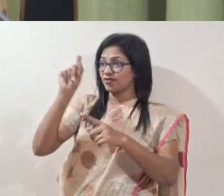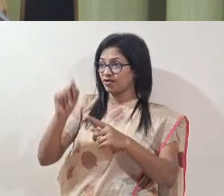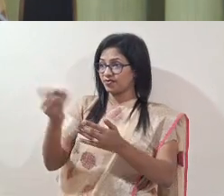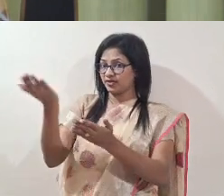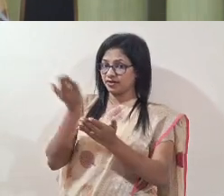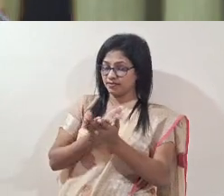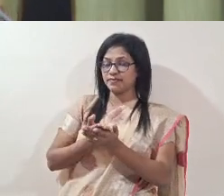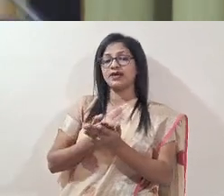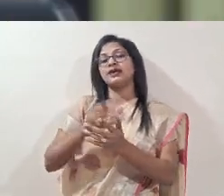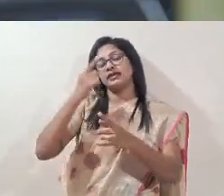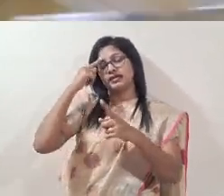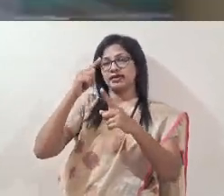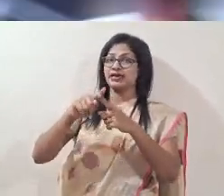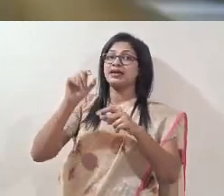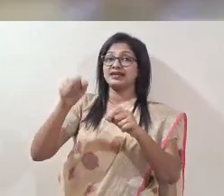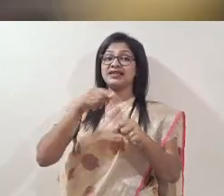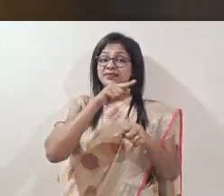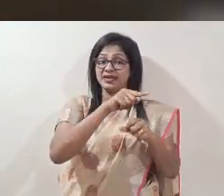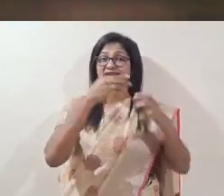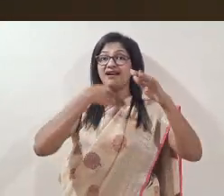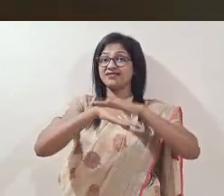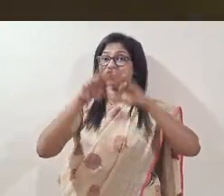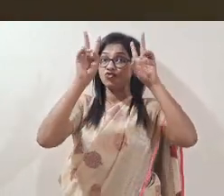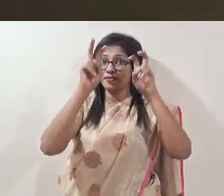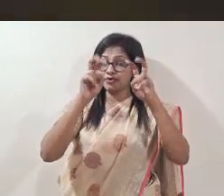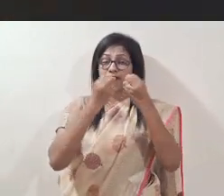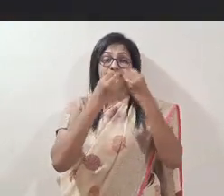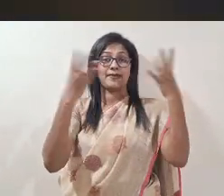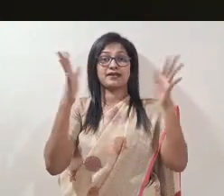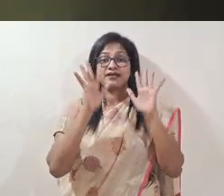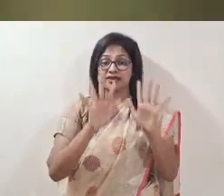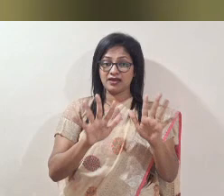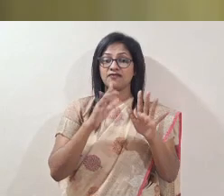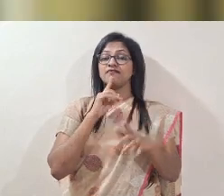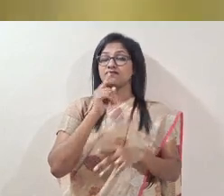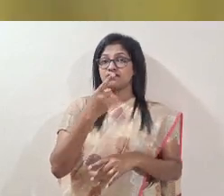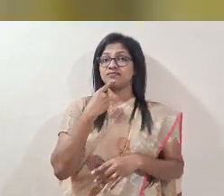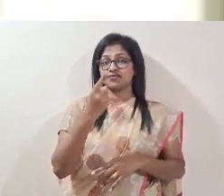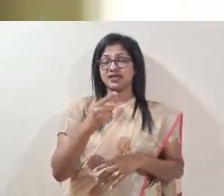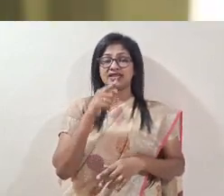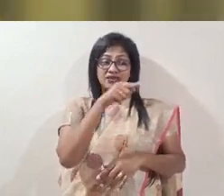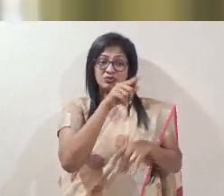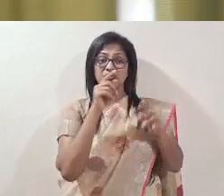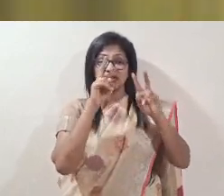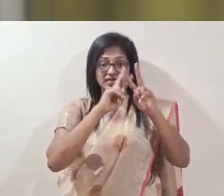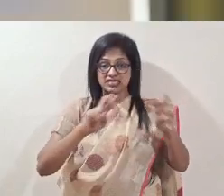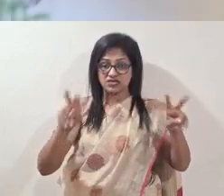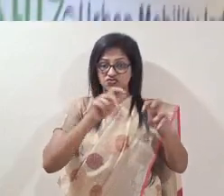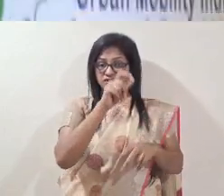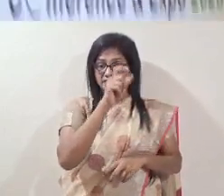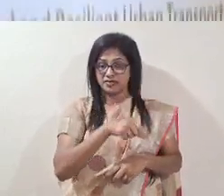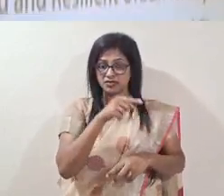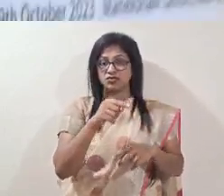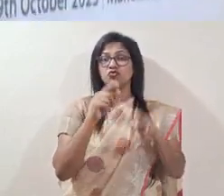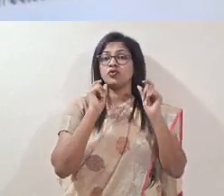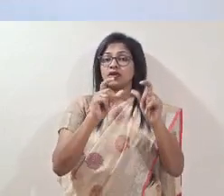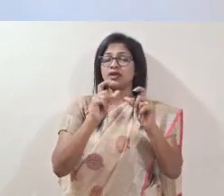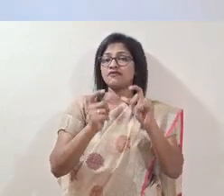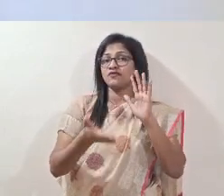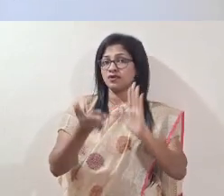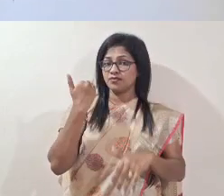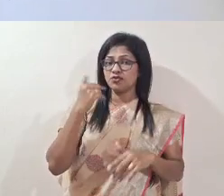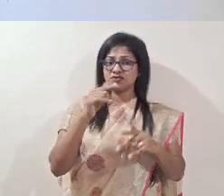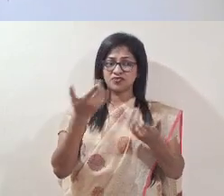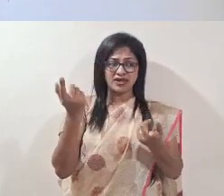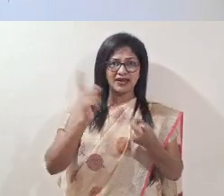agree with your point, sir, that it tries to cover many themes, I would yeah, say. you should be very careful. As a researcher, we should not